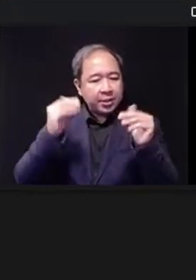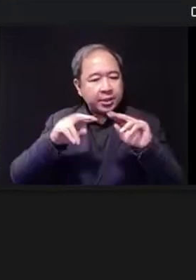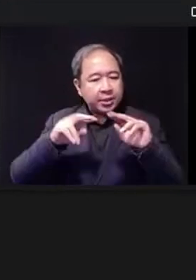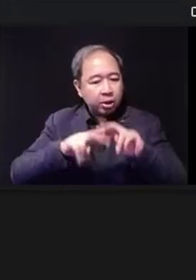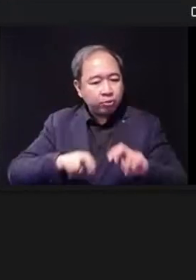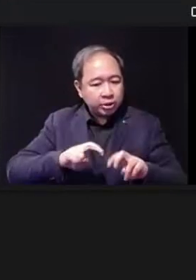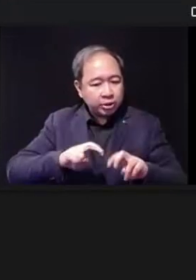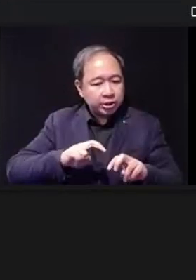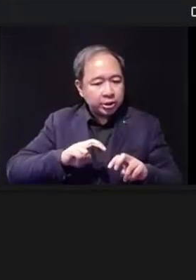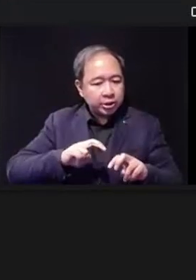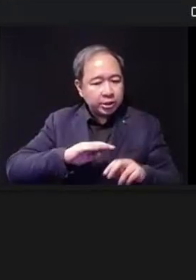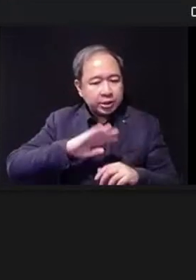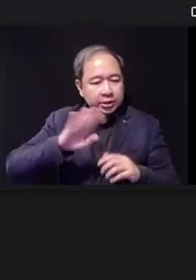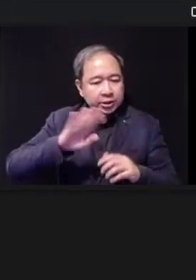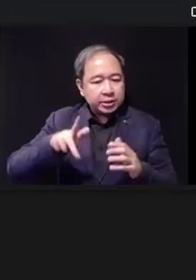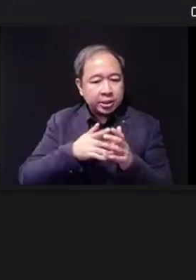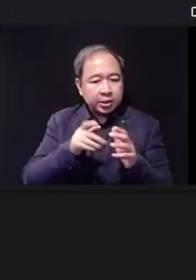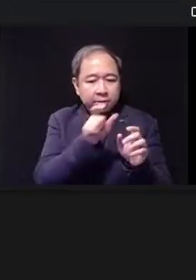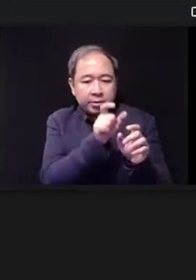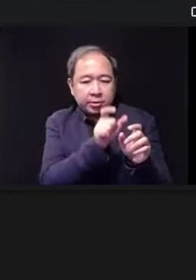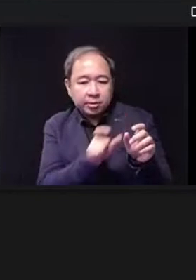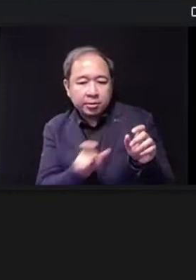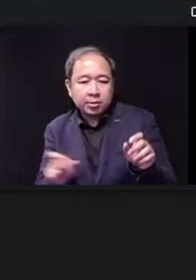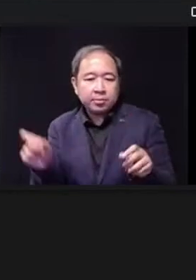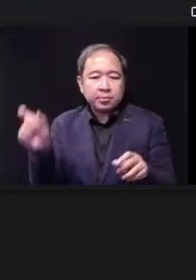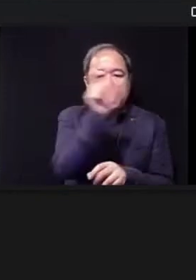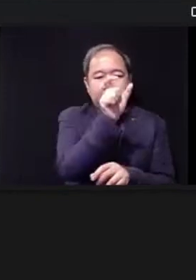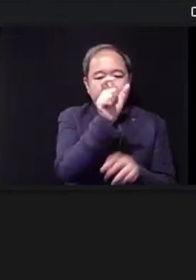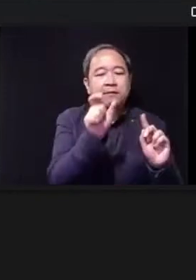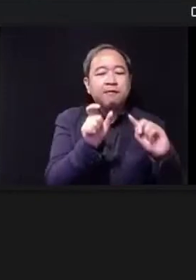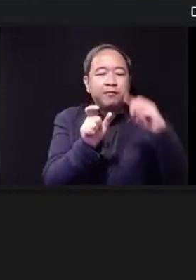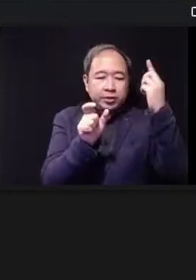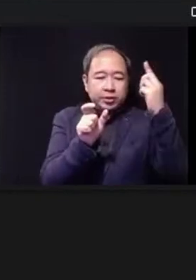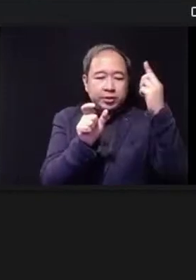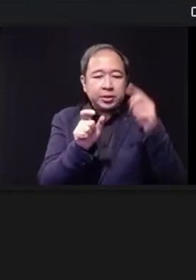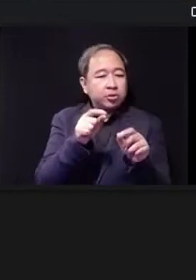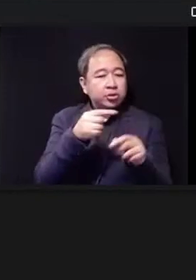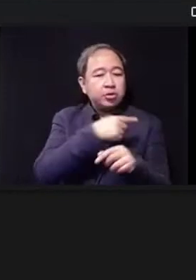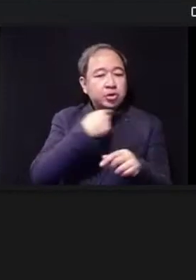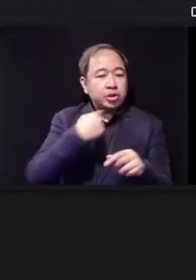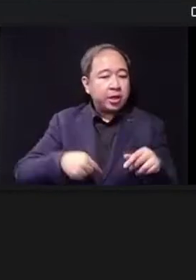ahead of China Family Planning Association.